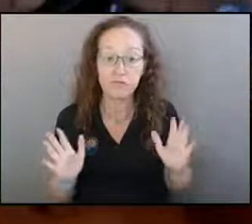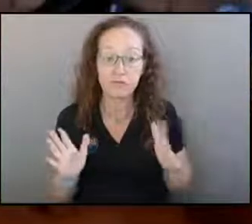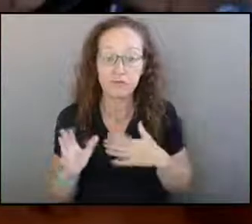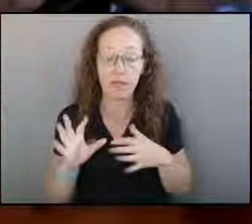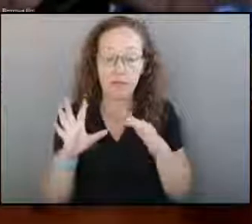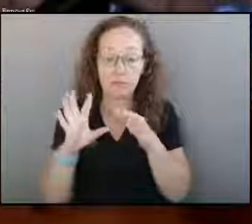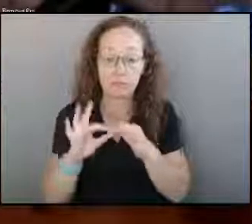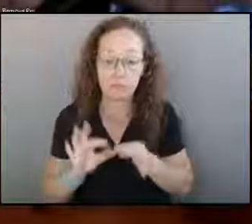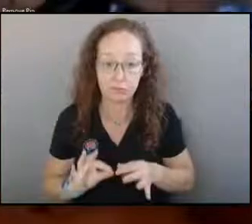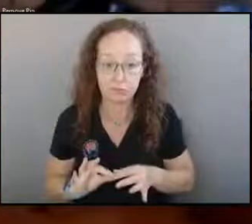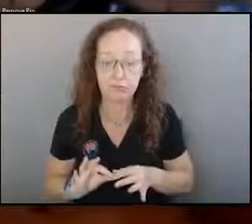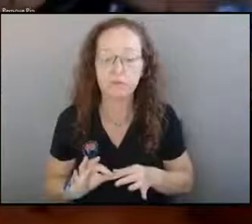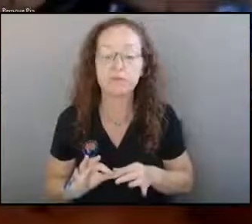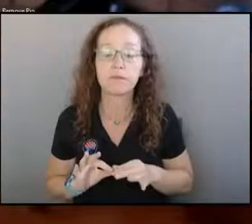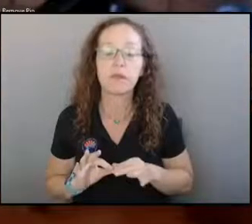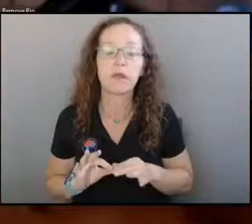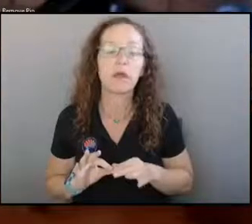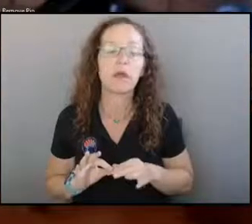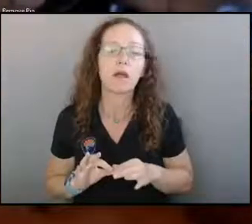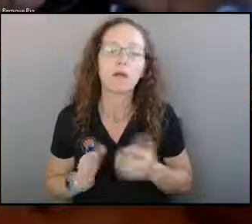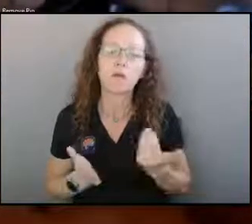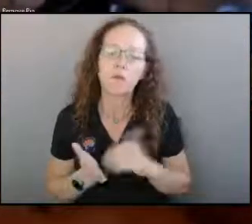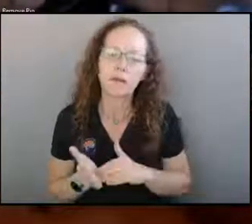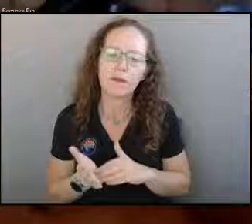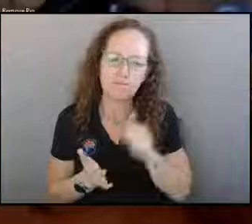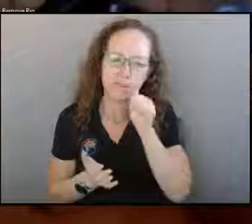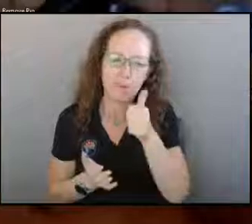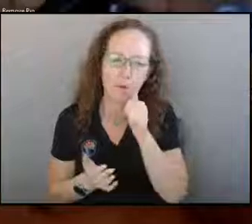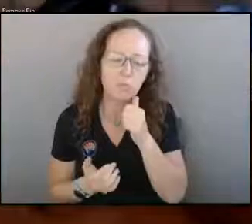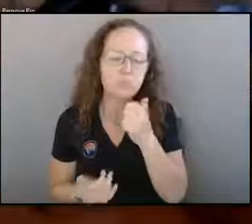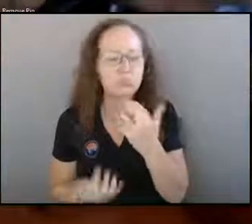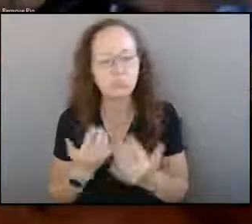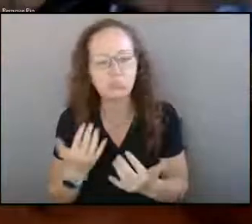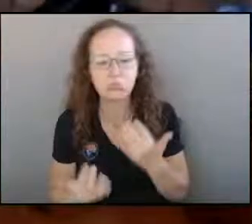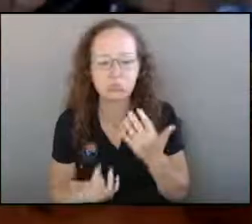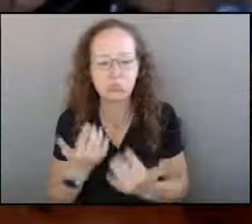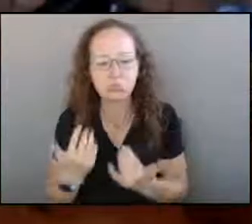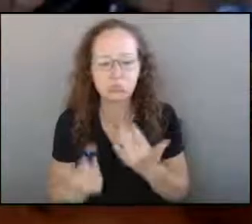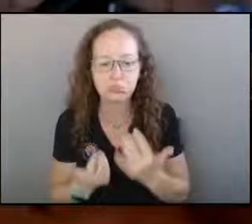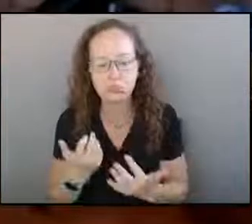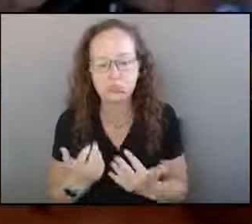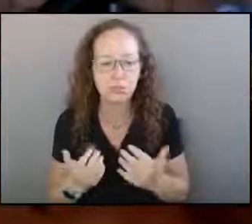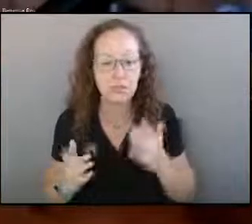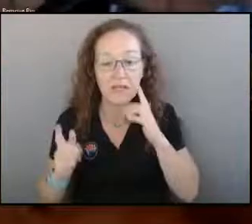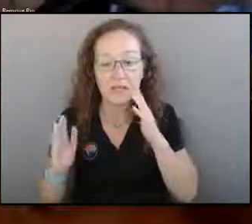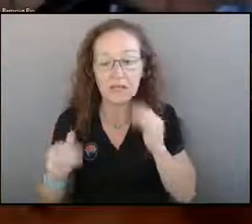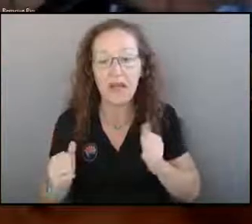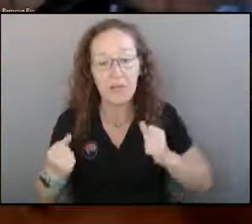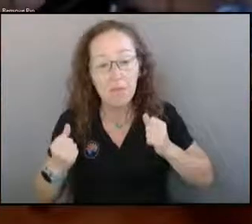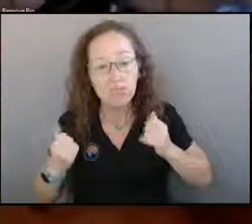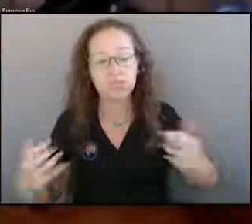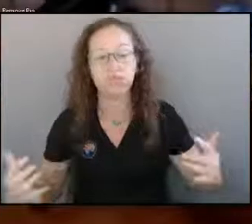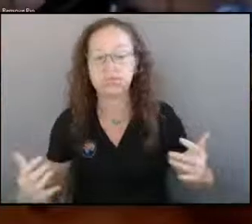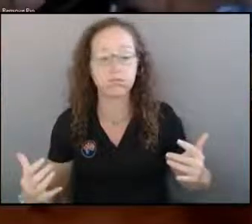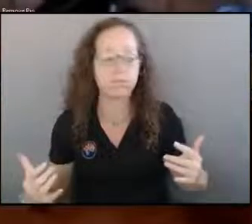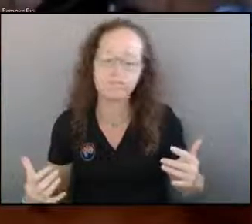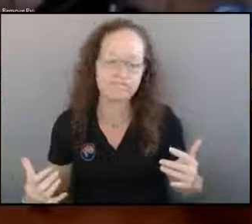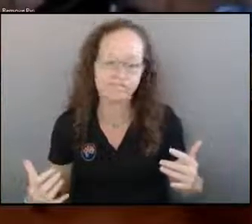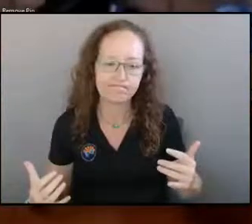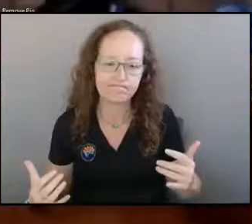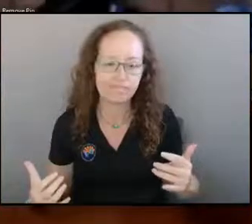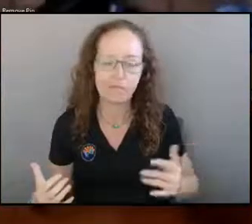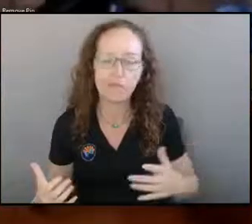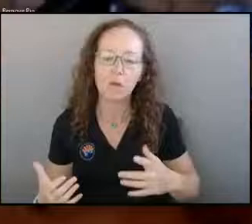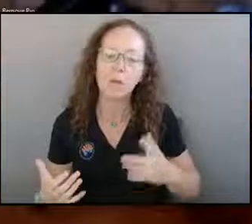just a moderate burn period for tomorrow. Not expecting big growth at all. Should be a good work day